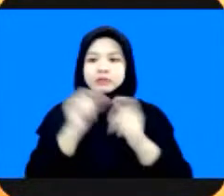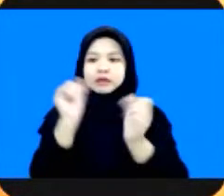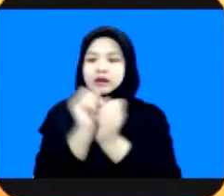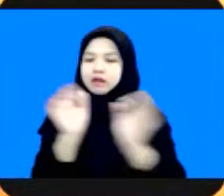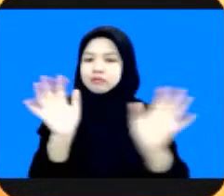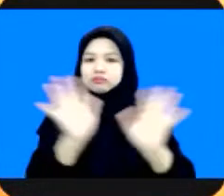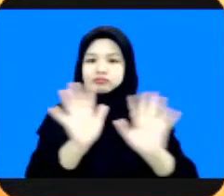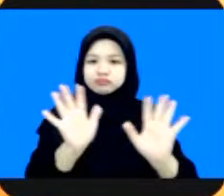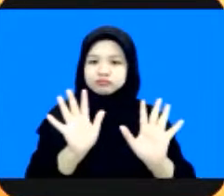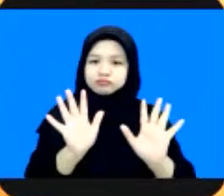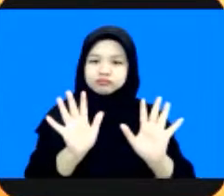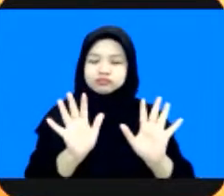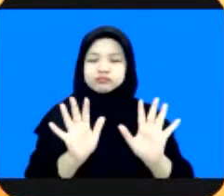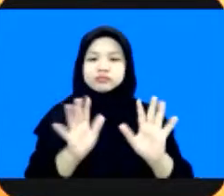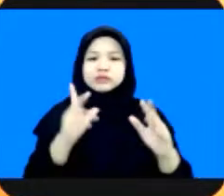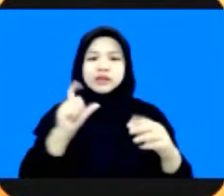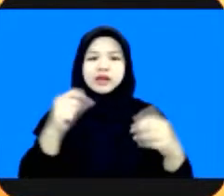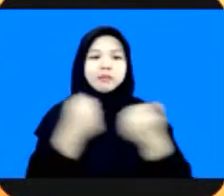for COVID-19,